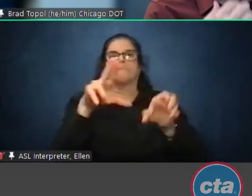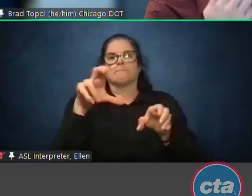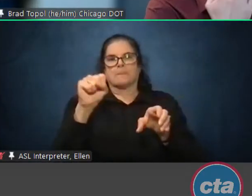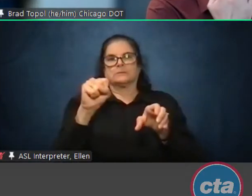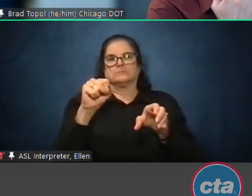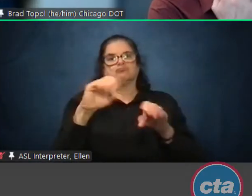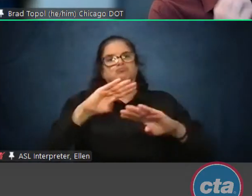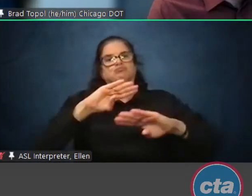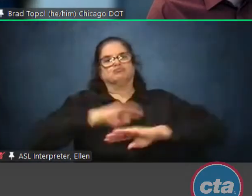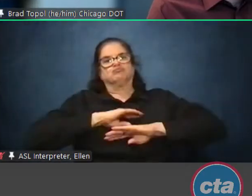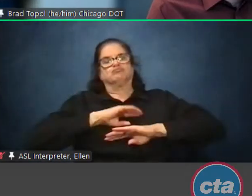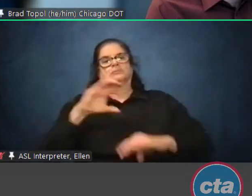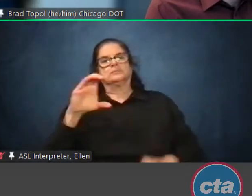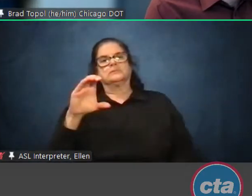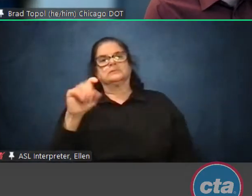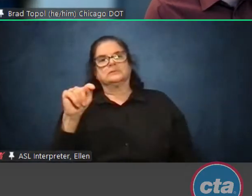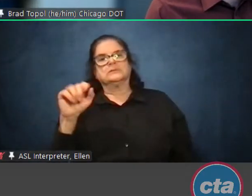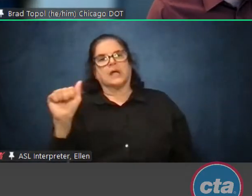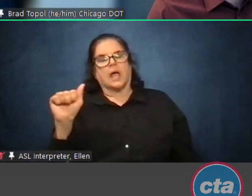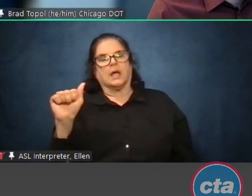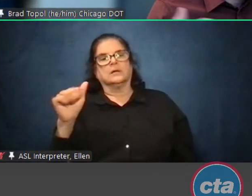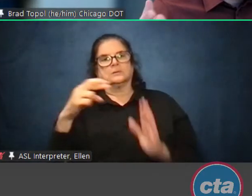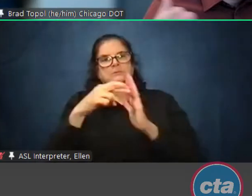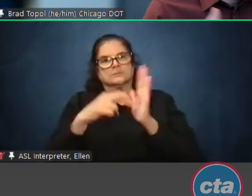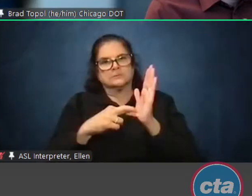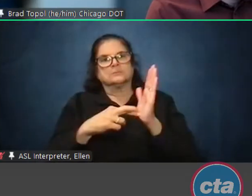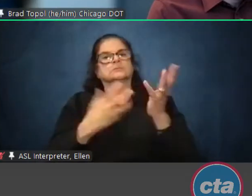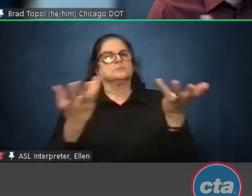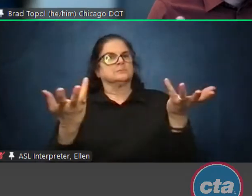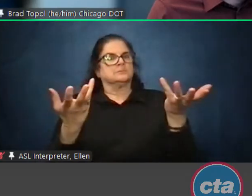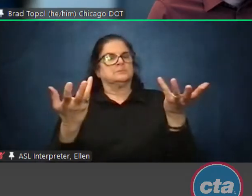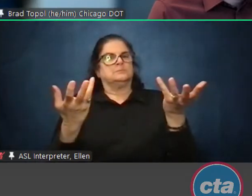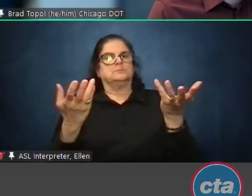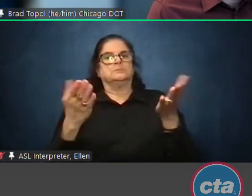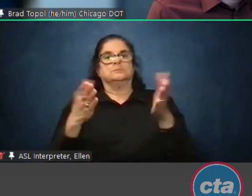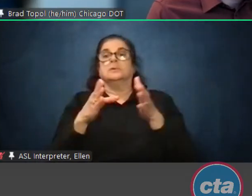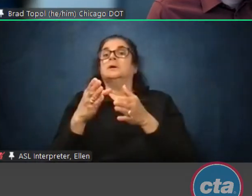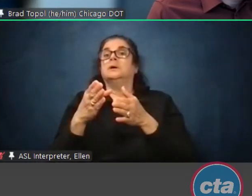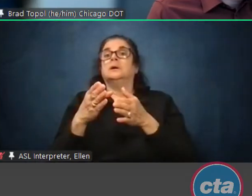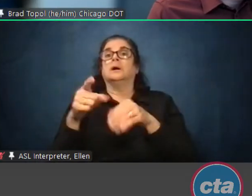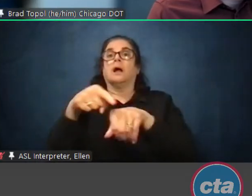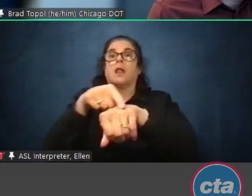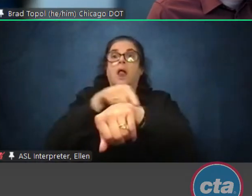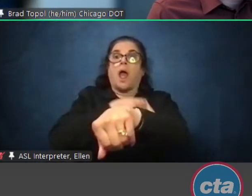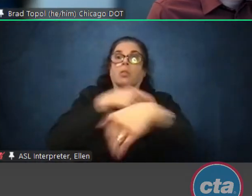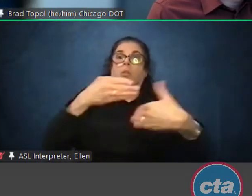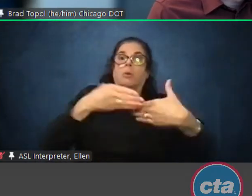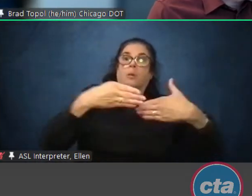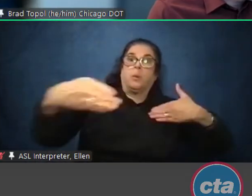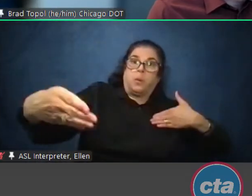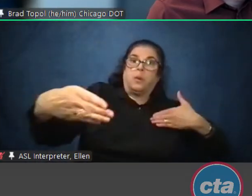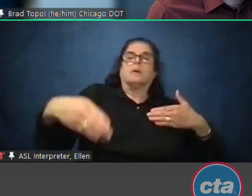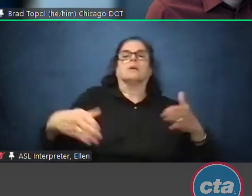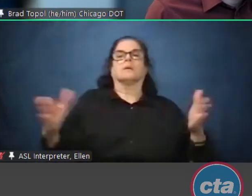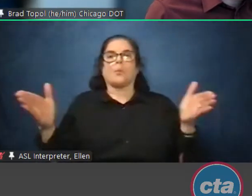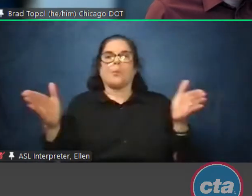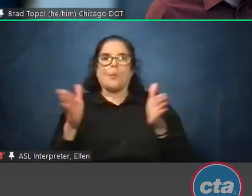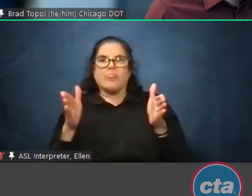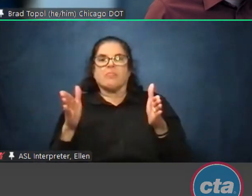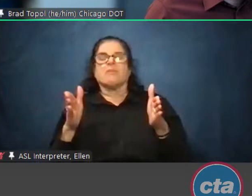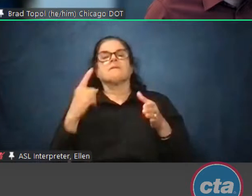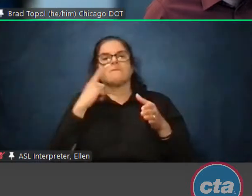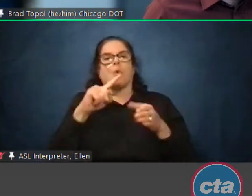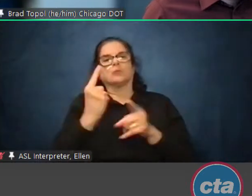the typical CTA standards for like the width and length requirements for a typical bus stop in that